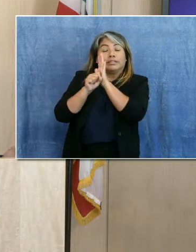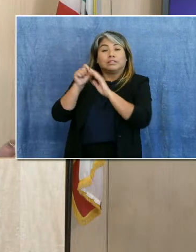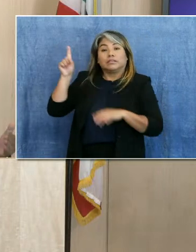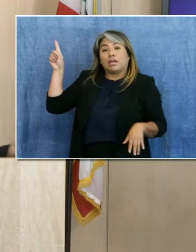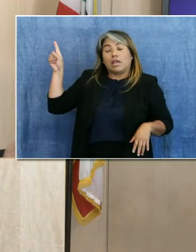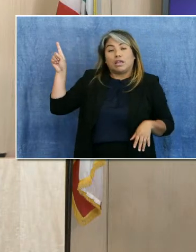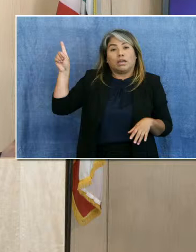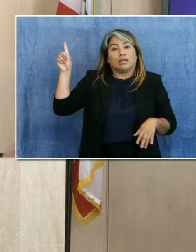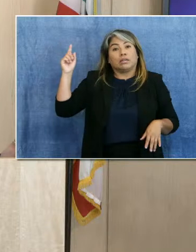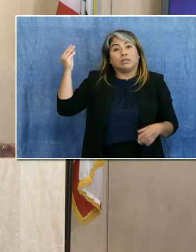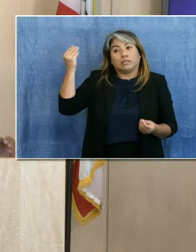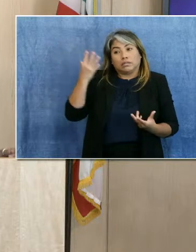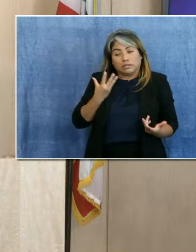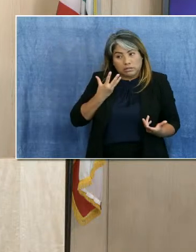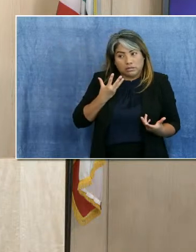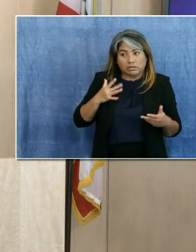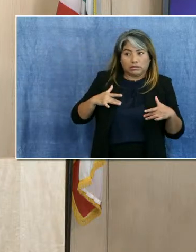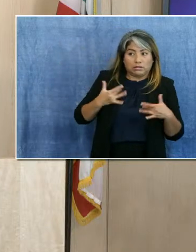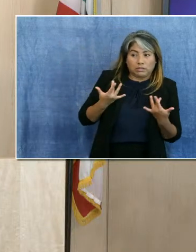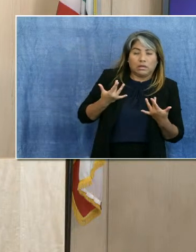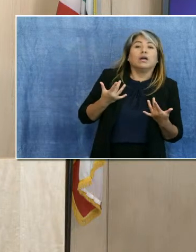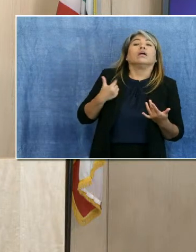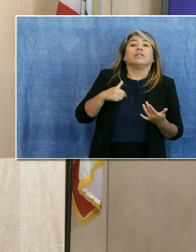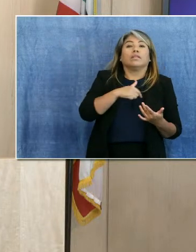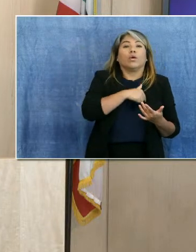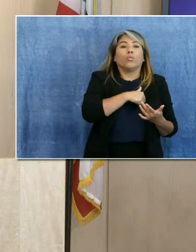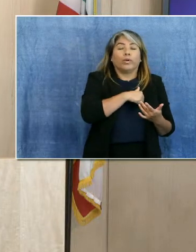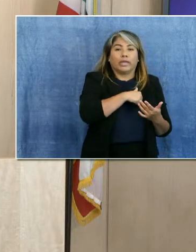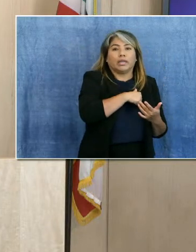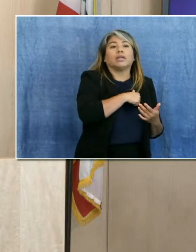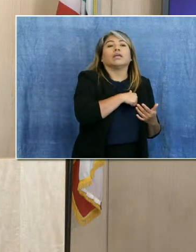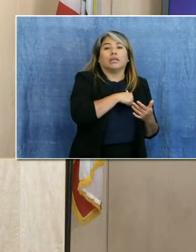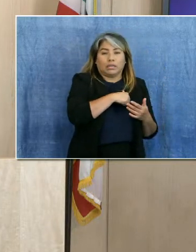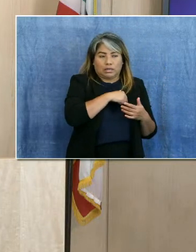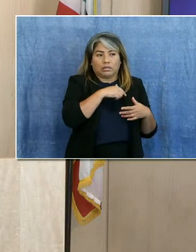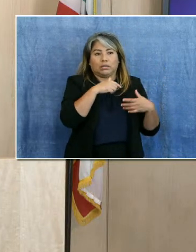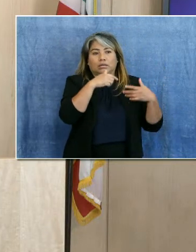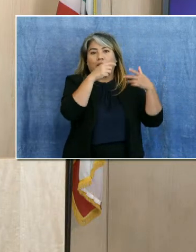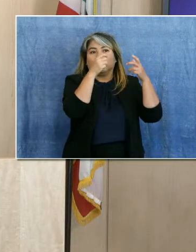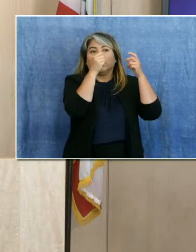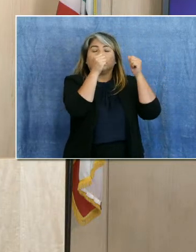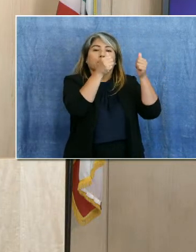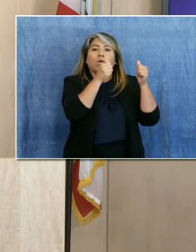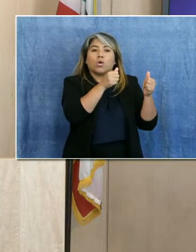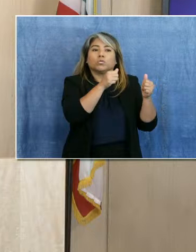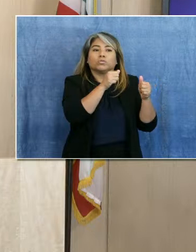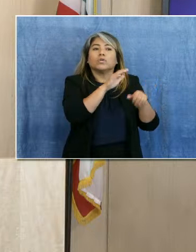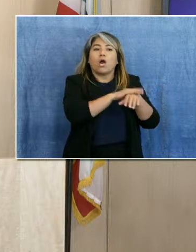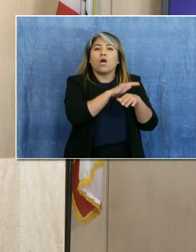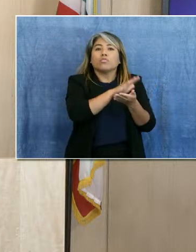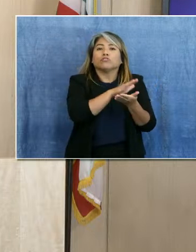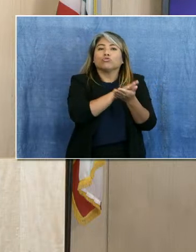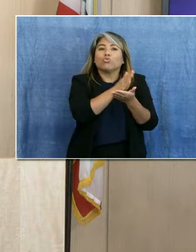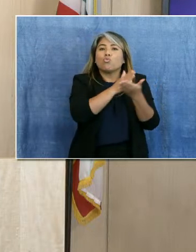their response back, then we will post the applications on our school sector